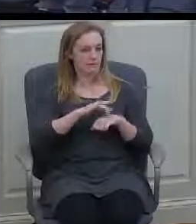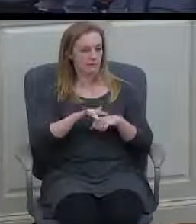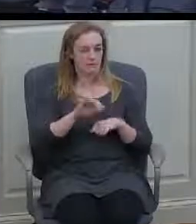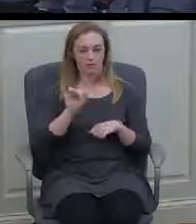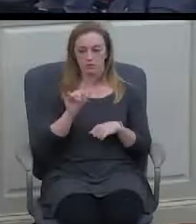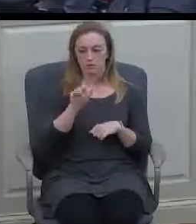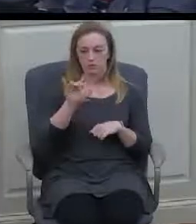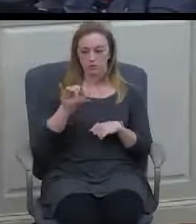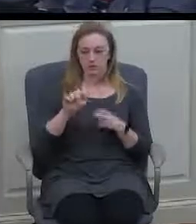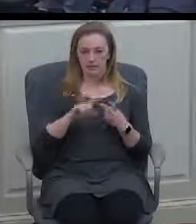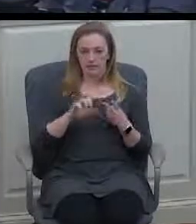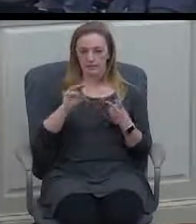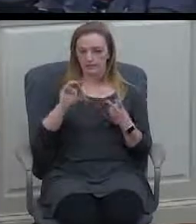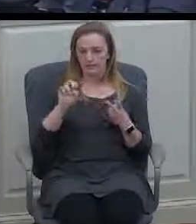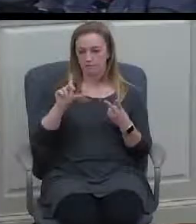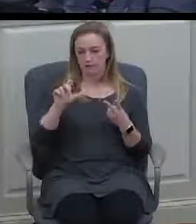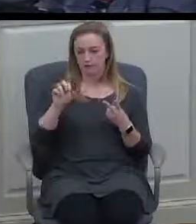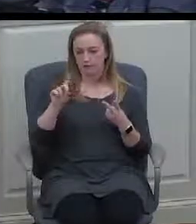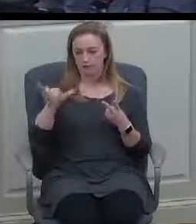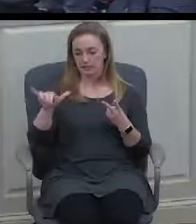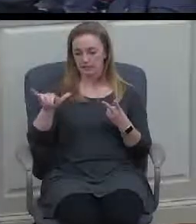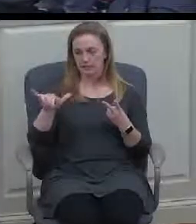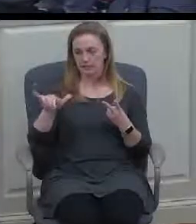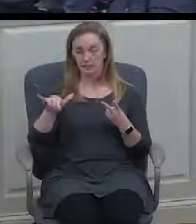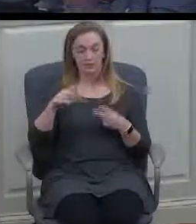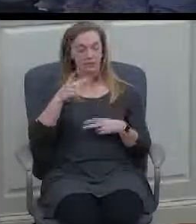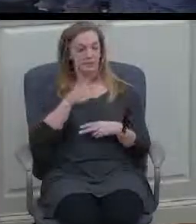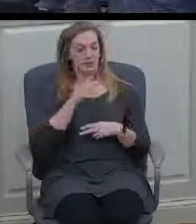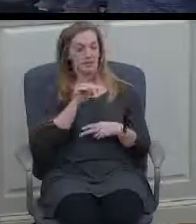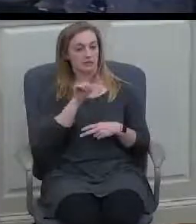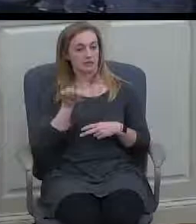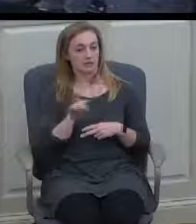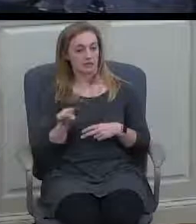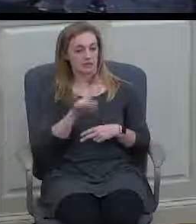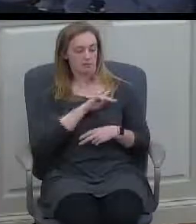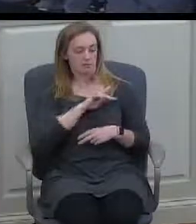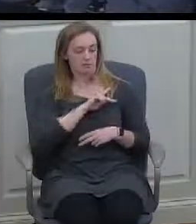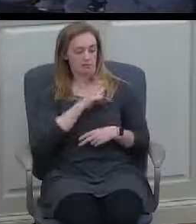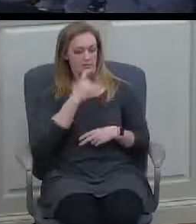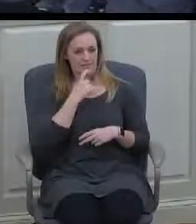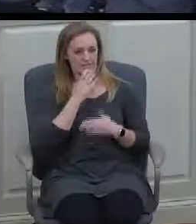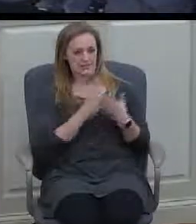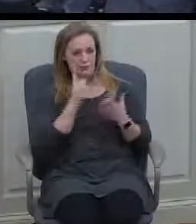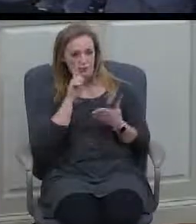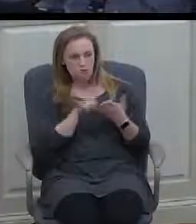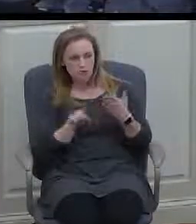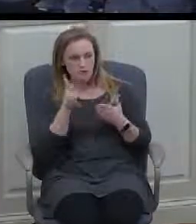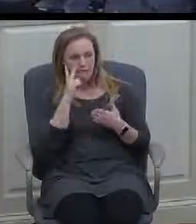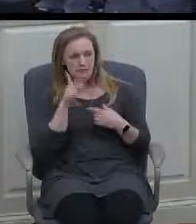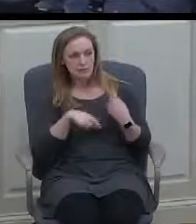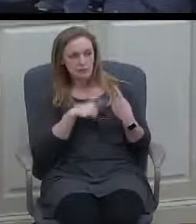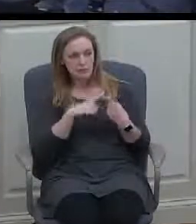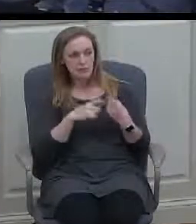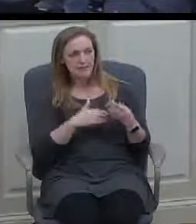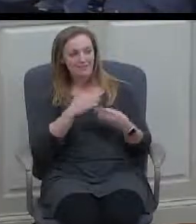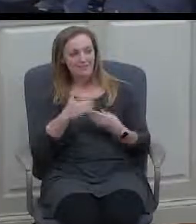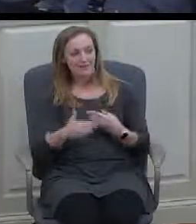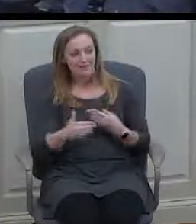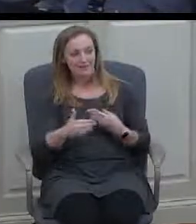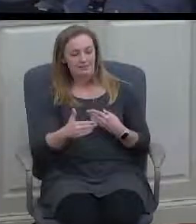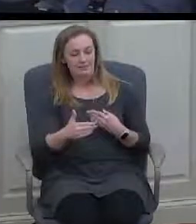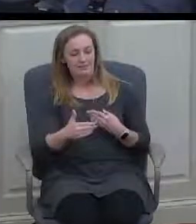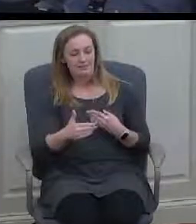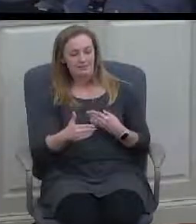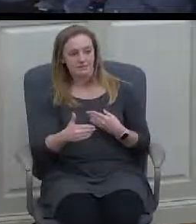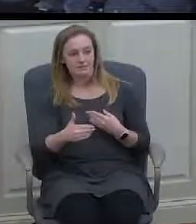Julie and Melody. Planning is only, just somebody check to see when the next